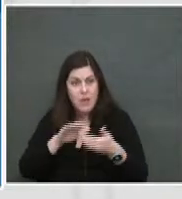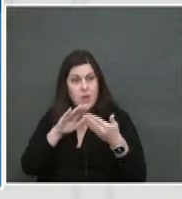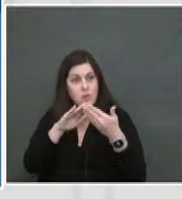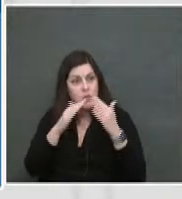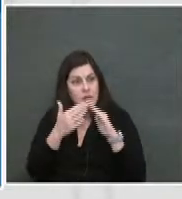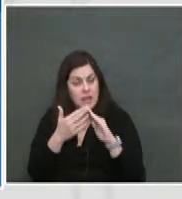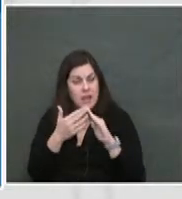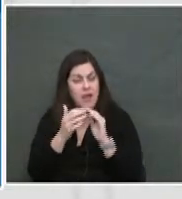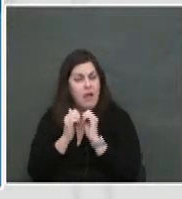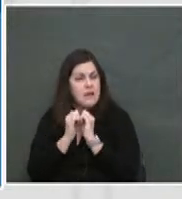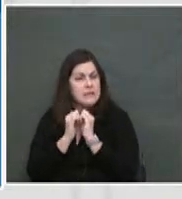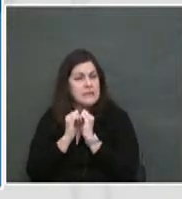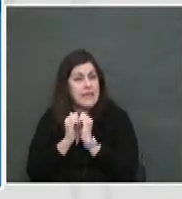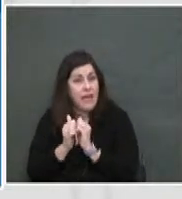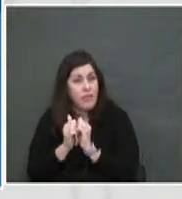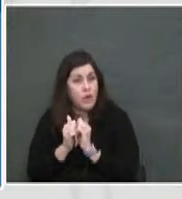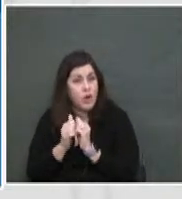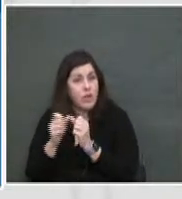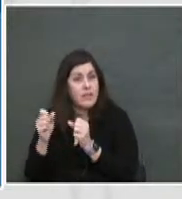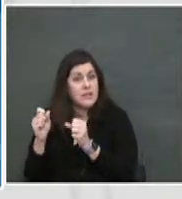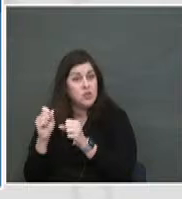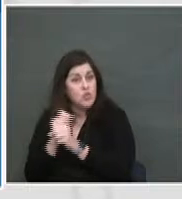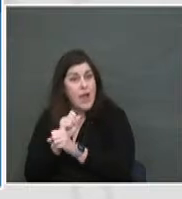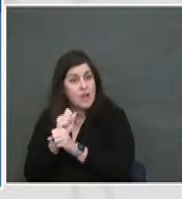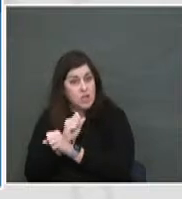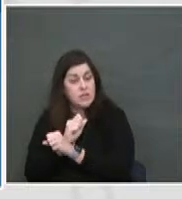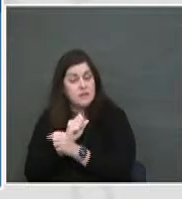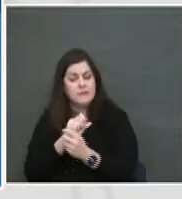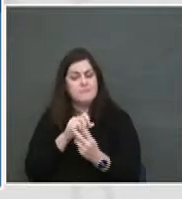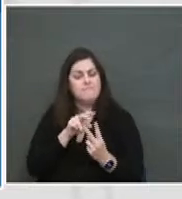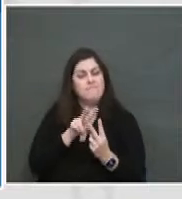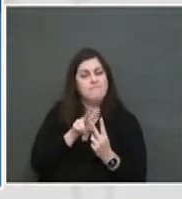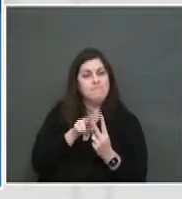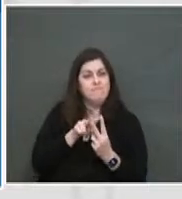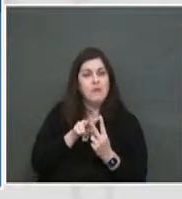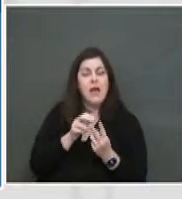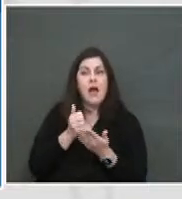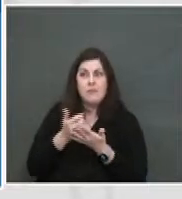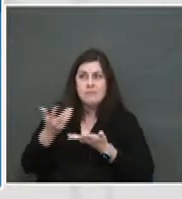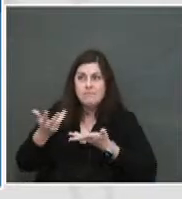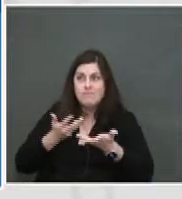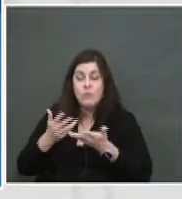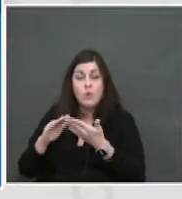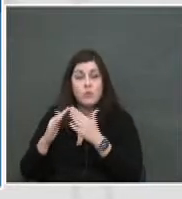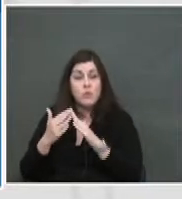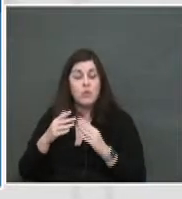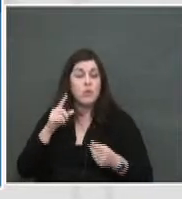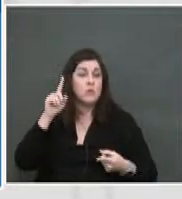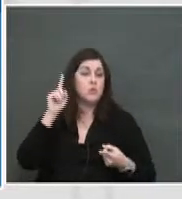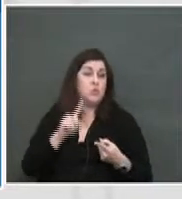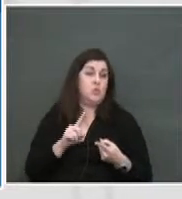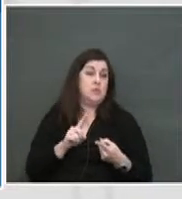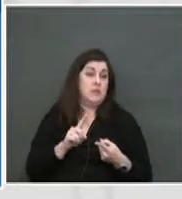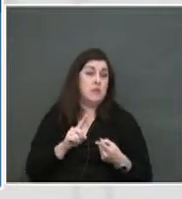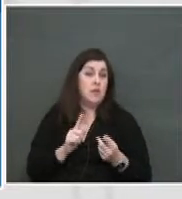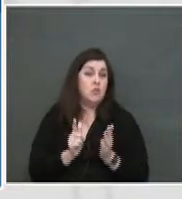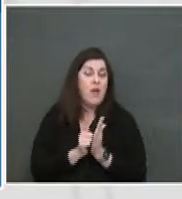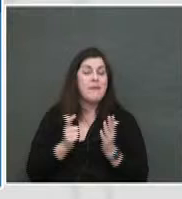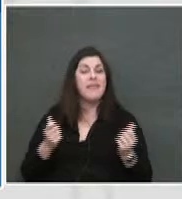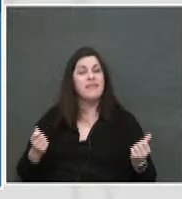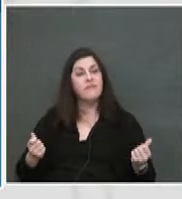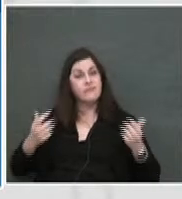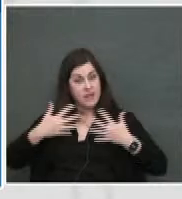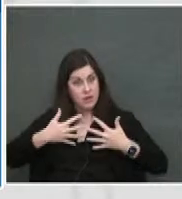And together, these strategies we think help us work better with the community in reducing crime and reducing the fear of